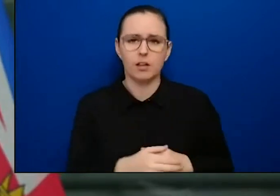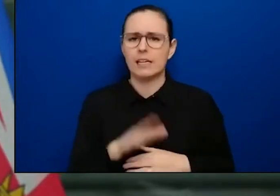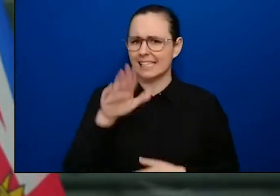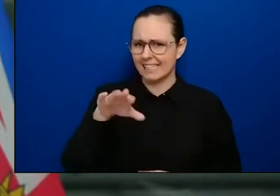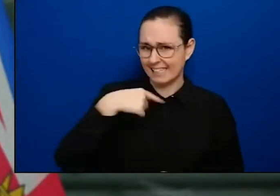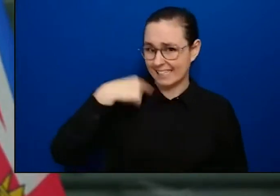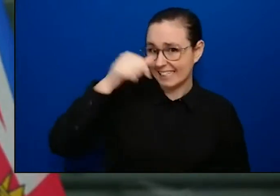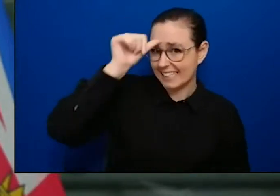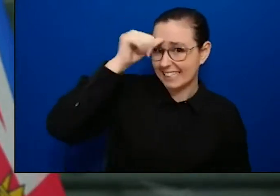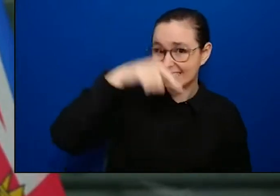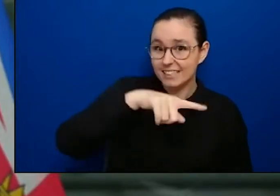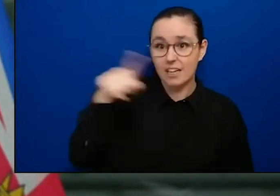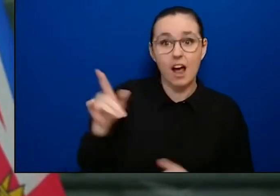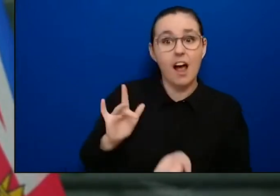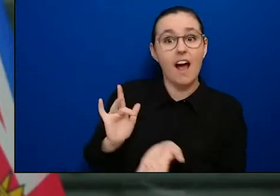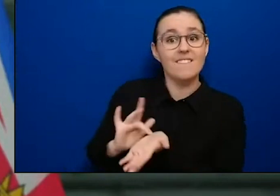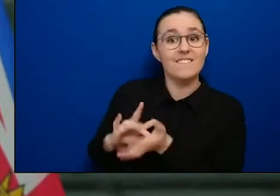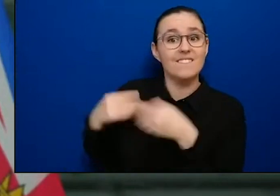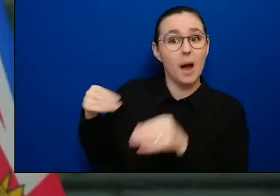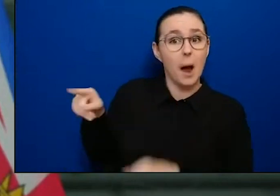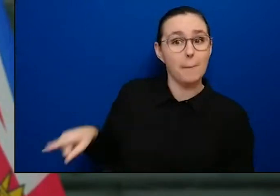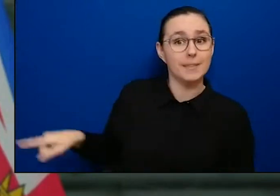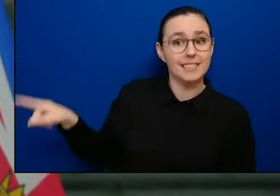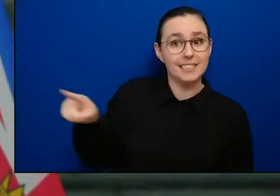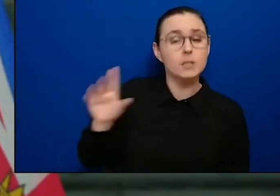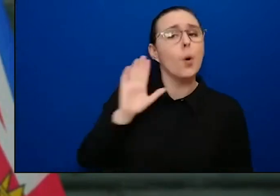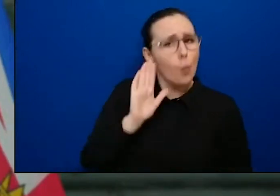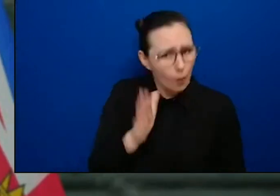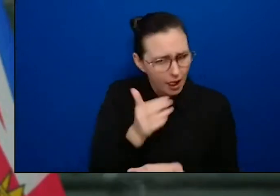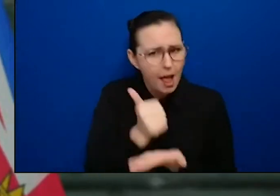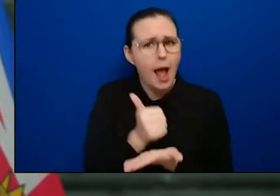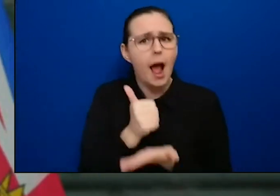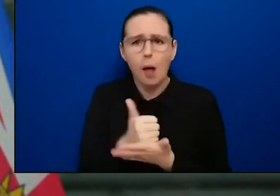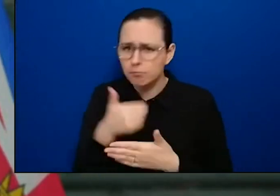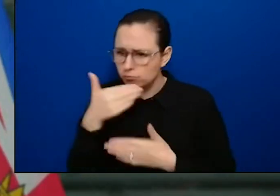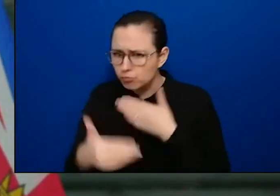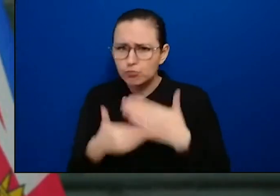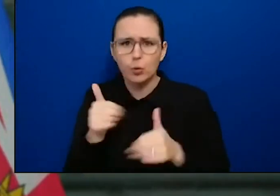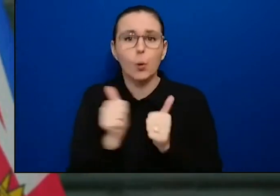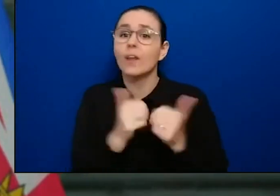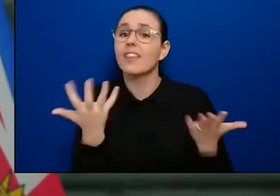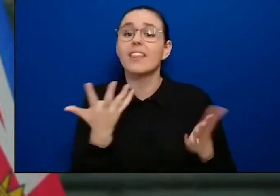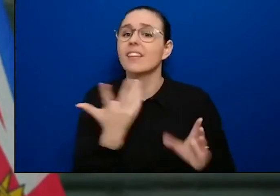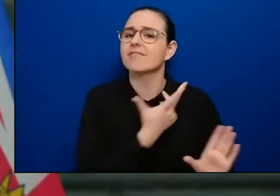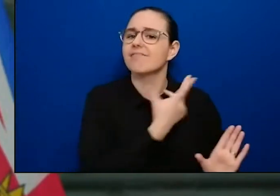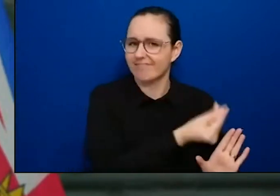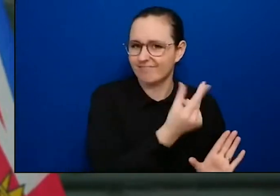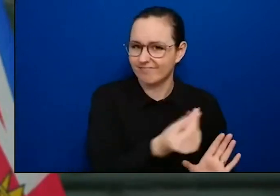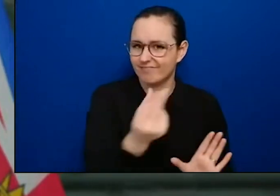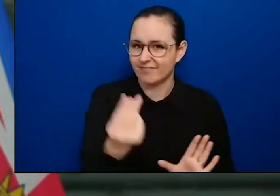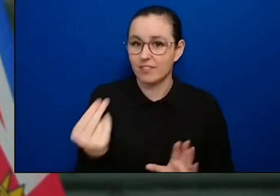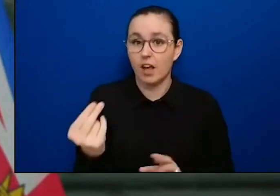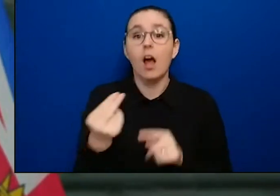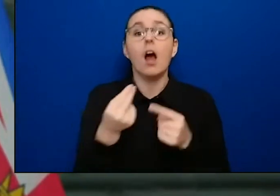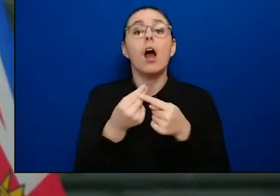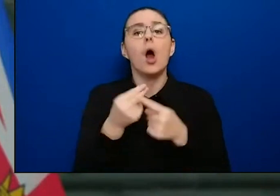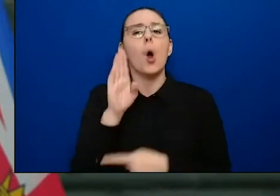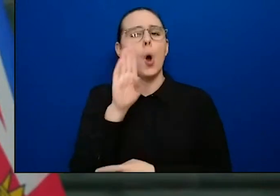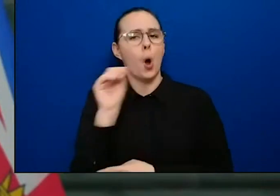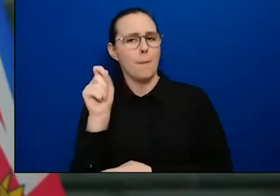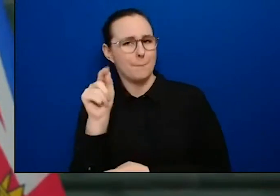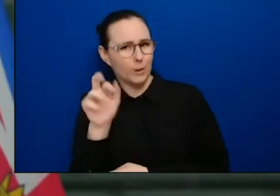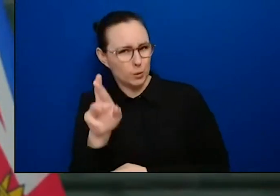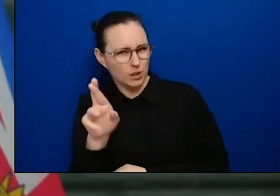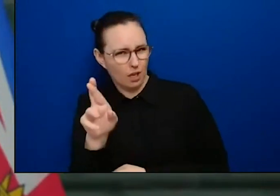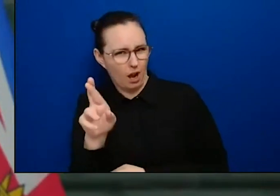help particularly with the booster doses. And right now, they only have the vaccines that are for children 12 and older.